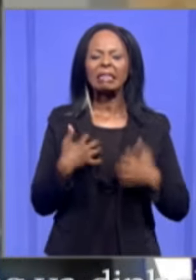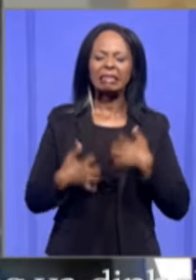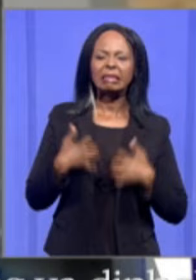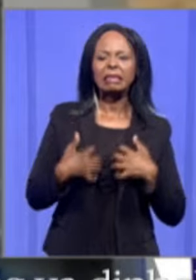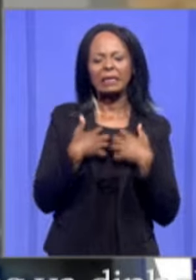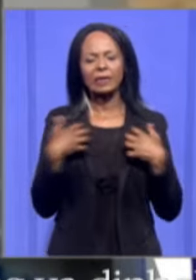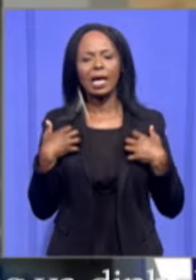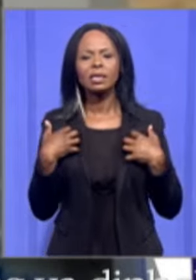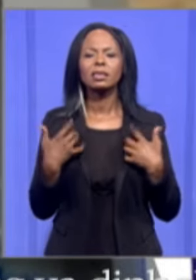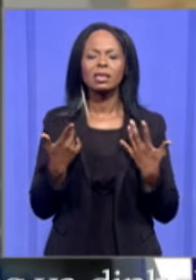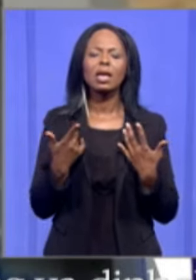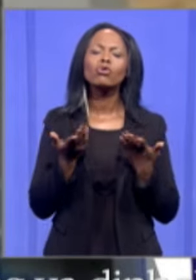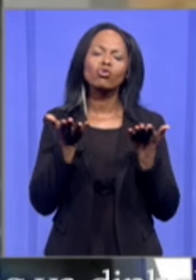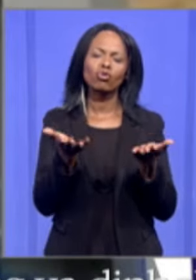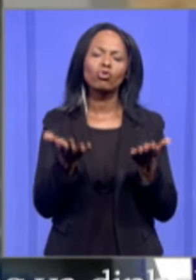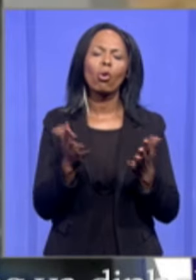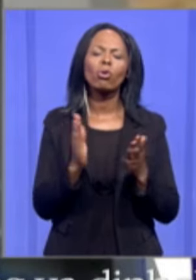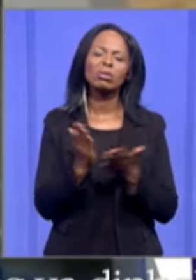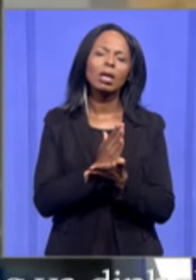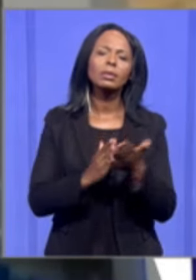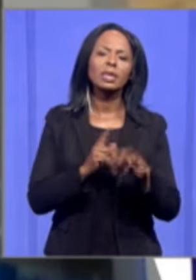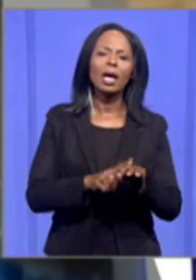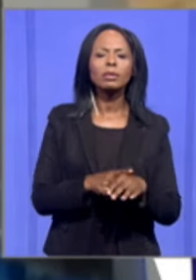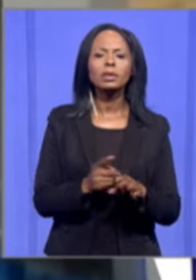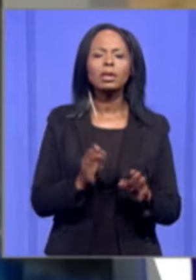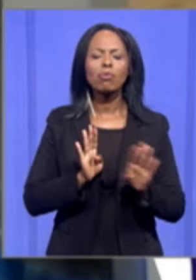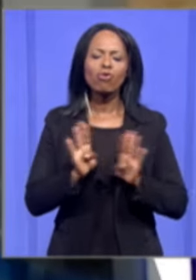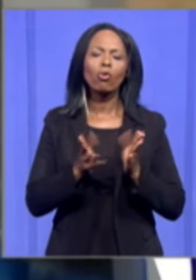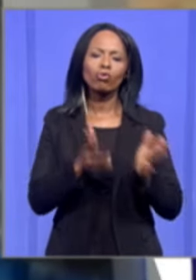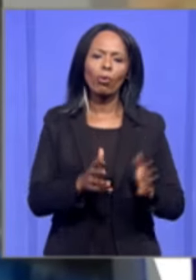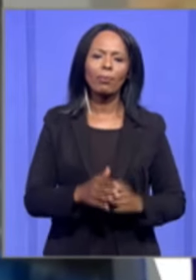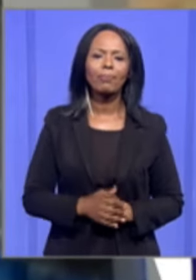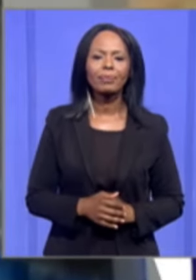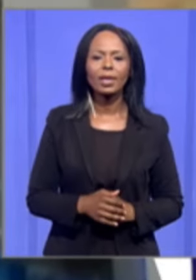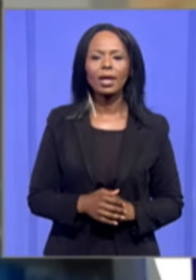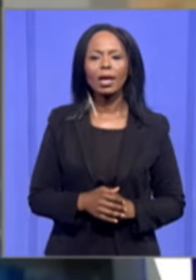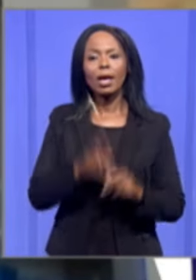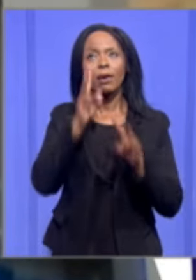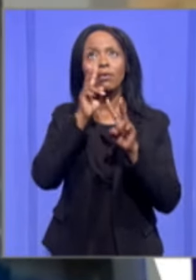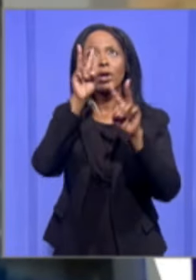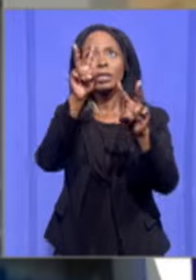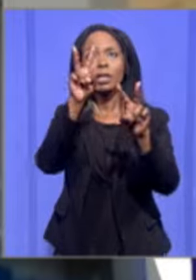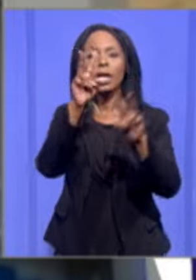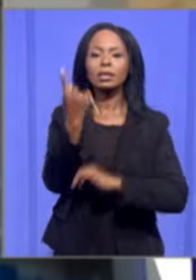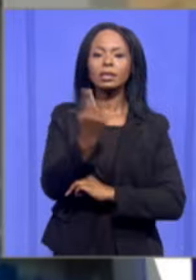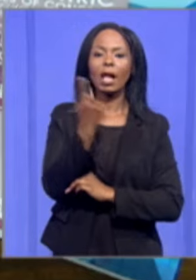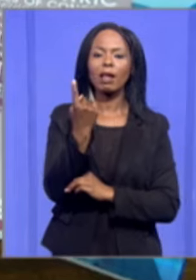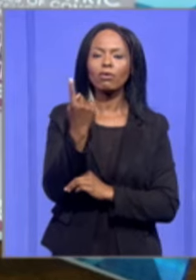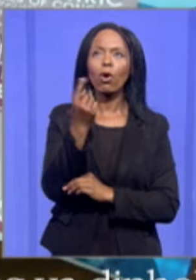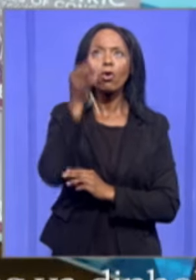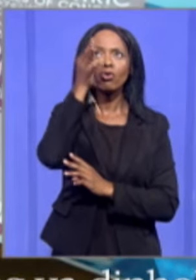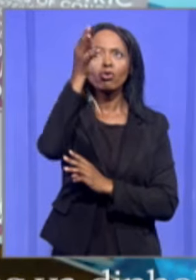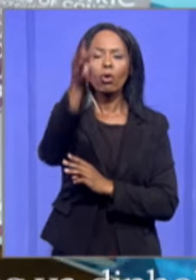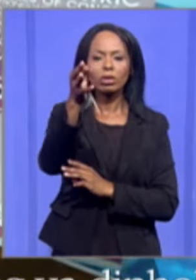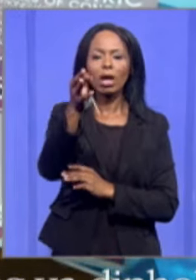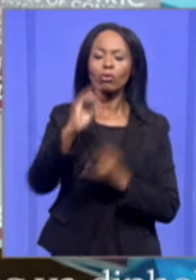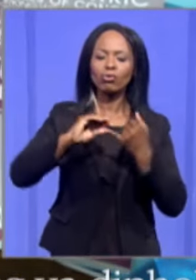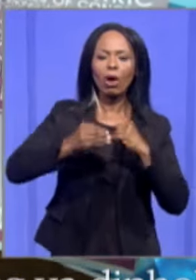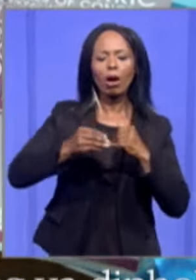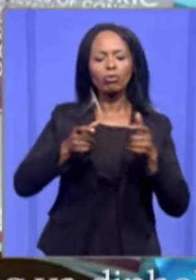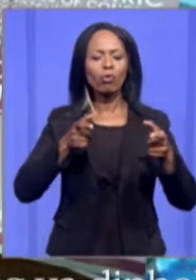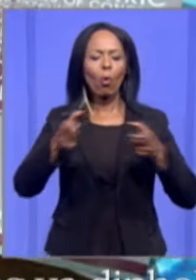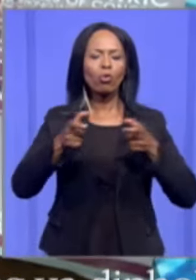also use the technique of visualization, so we visualize ourselves in the future like we want to be. We have to try to